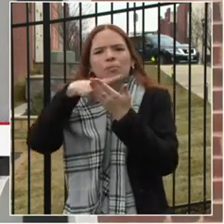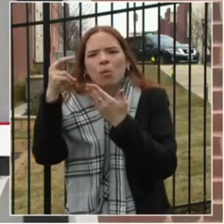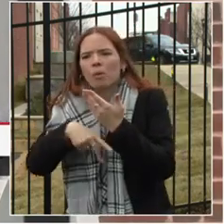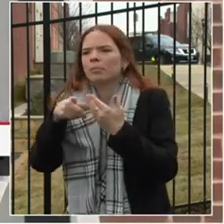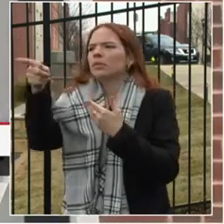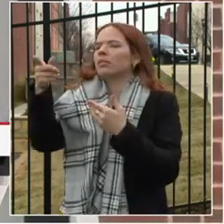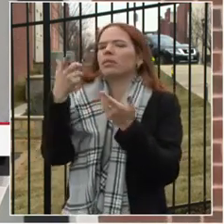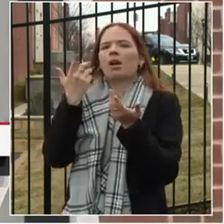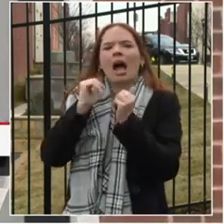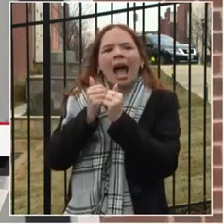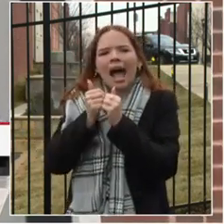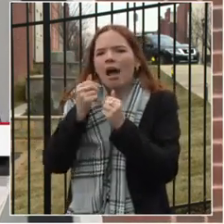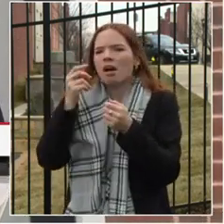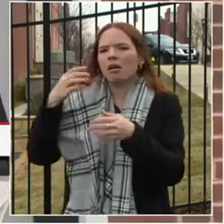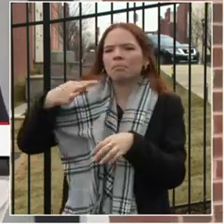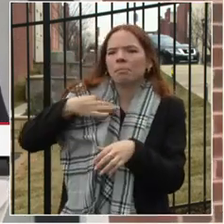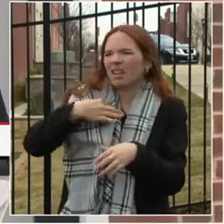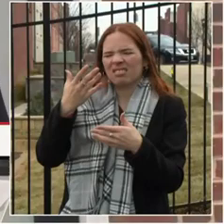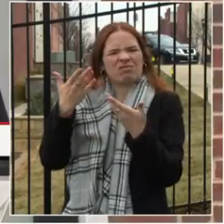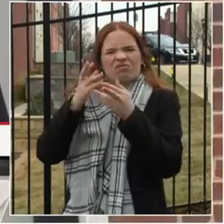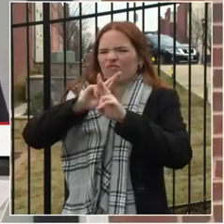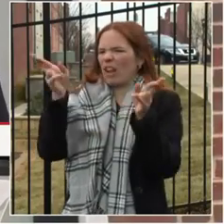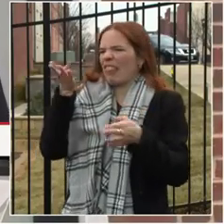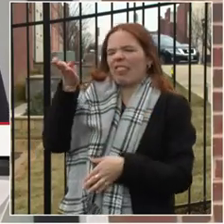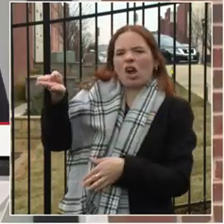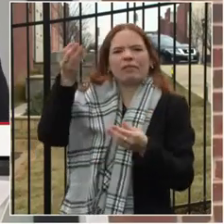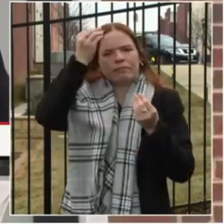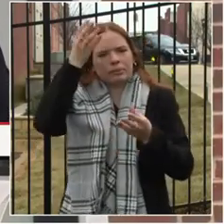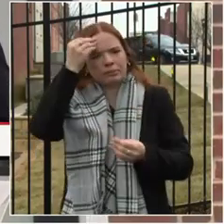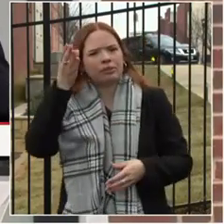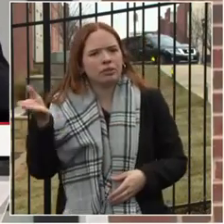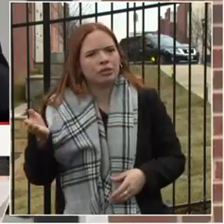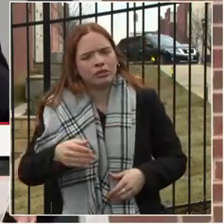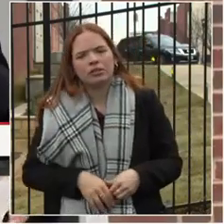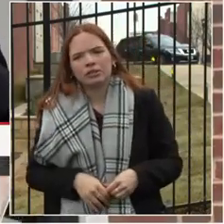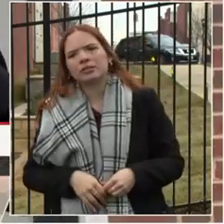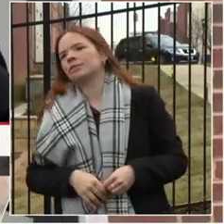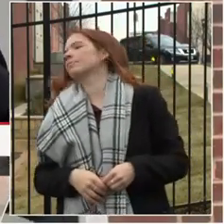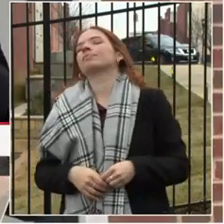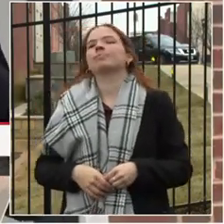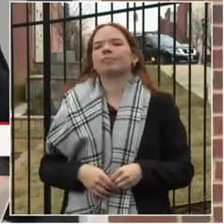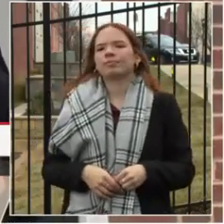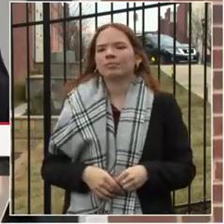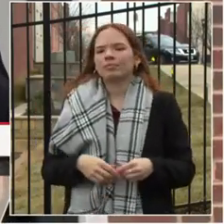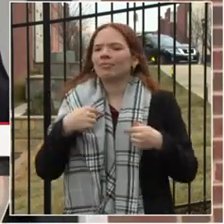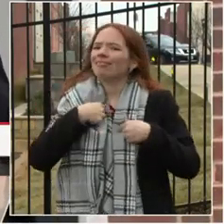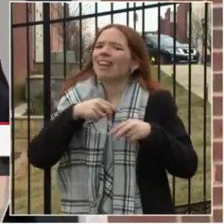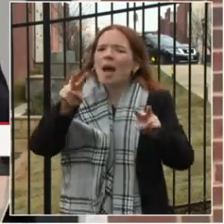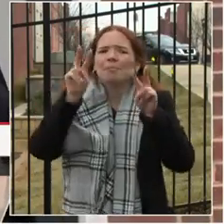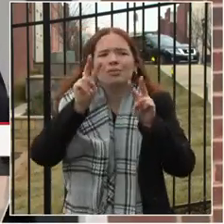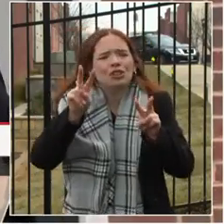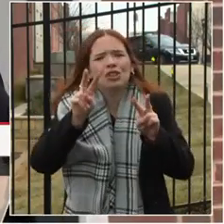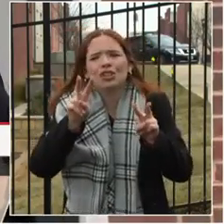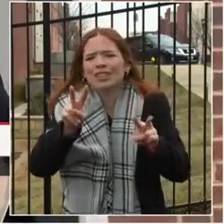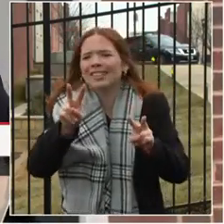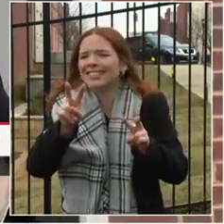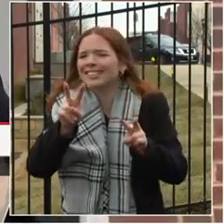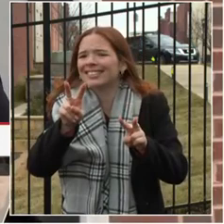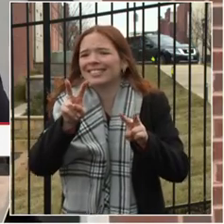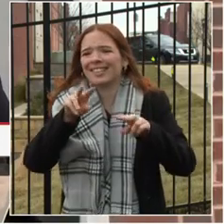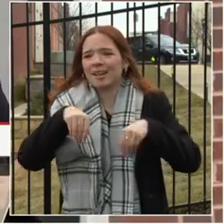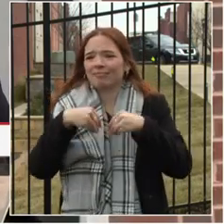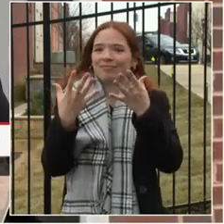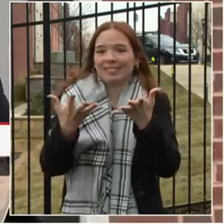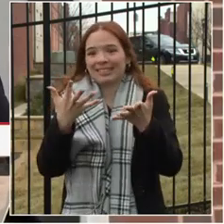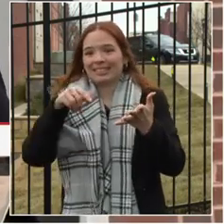new home right in Washington, D.C. And I'm looking forward to helping to present the keys to the first